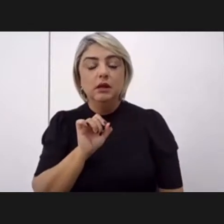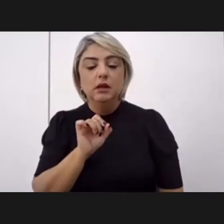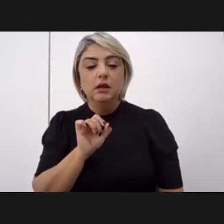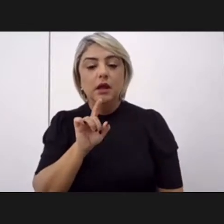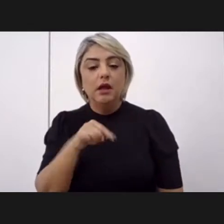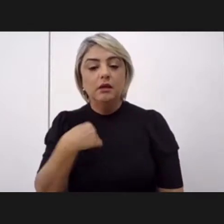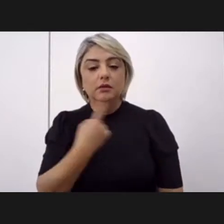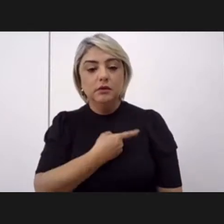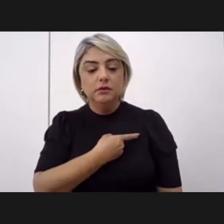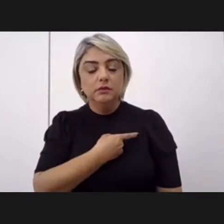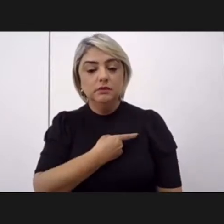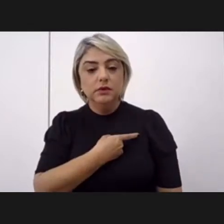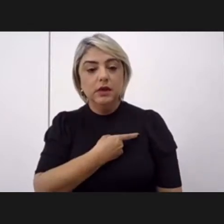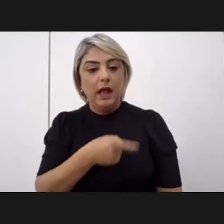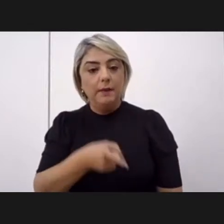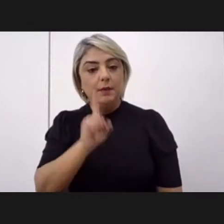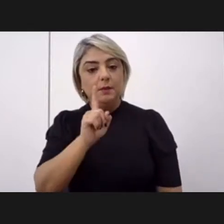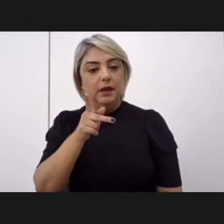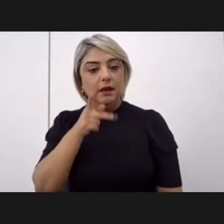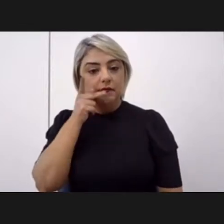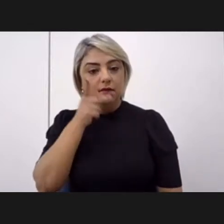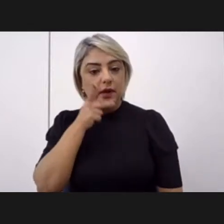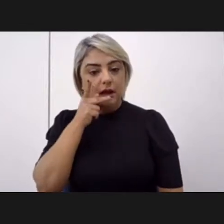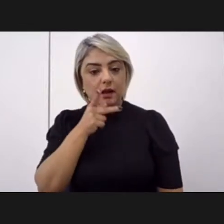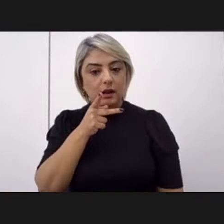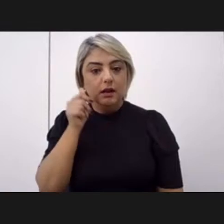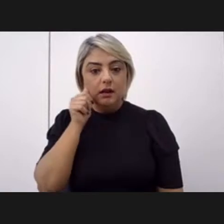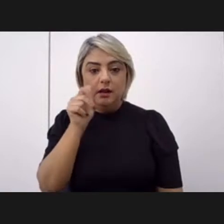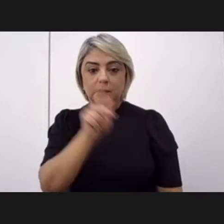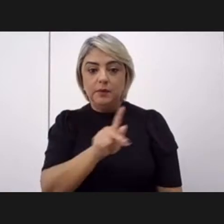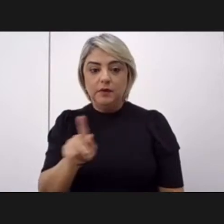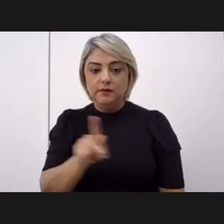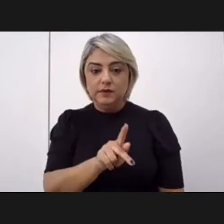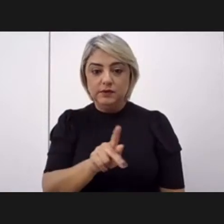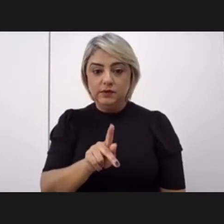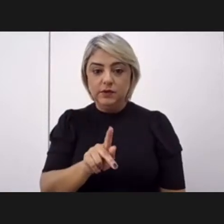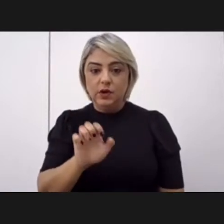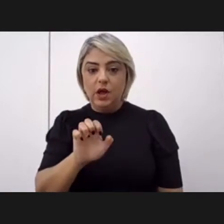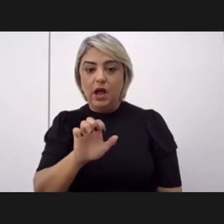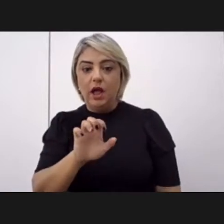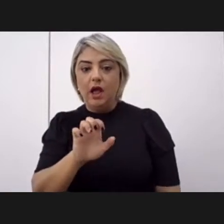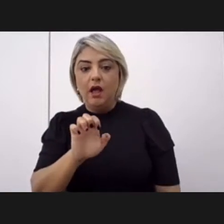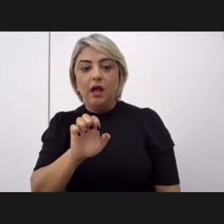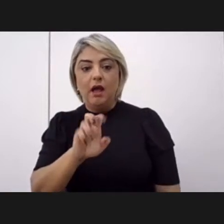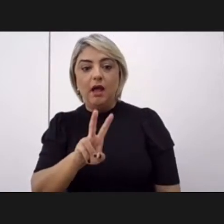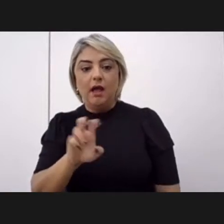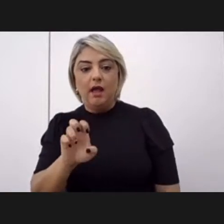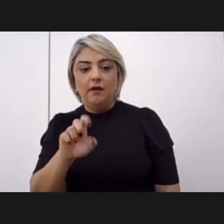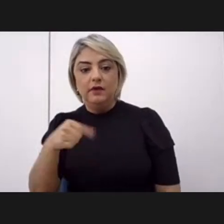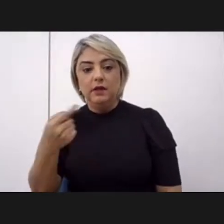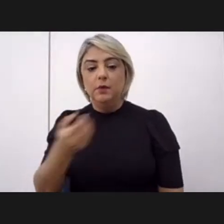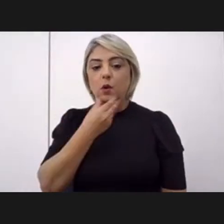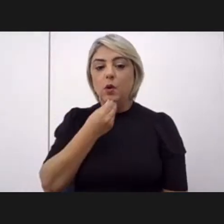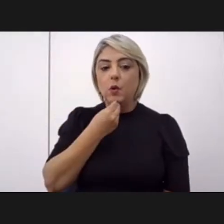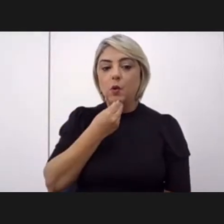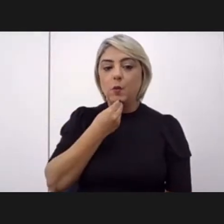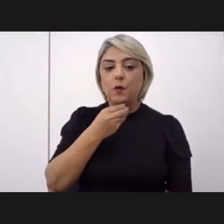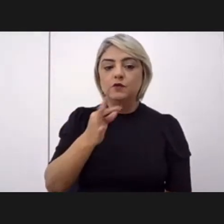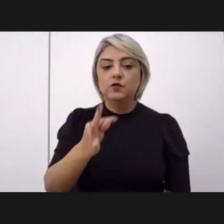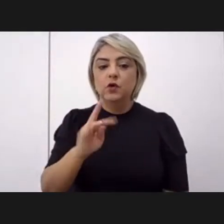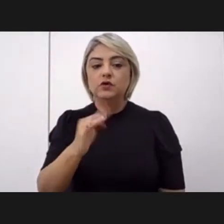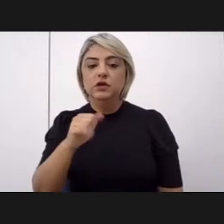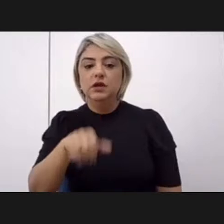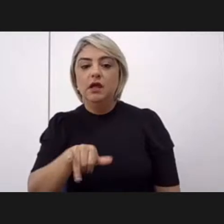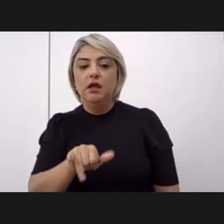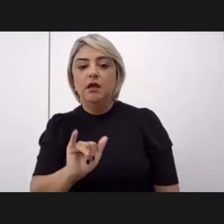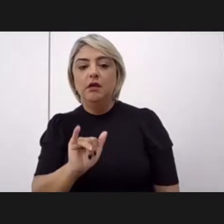talk from Ève, Professor Ève, and then from Professor Thierry, and then we are going to move to the